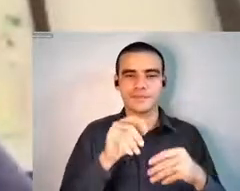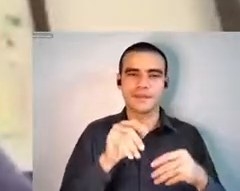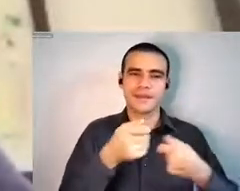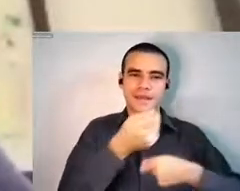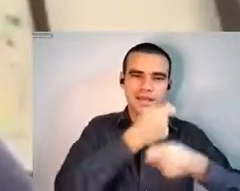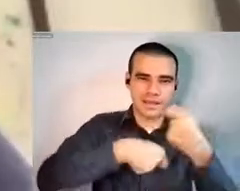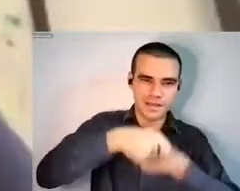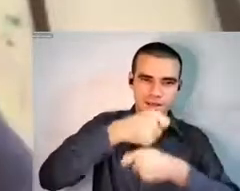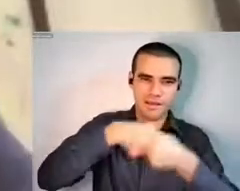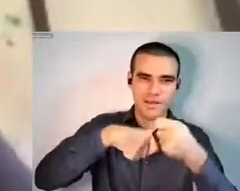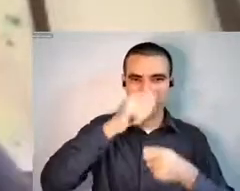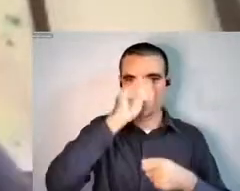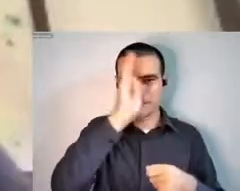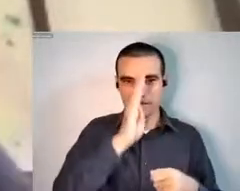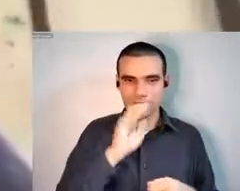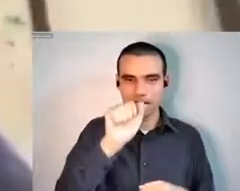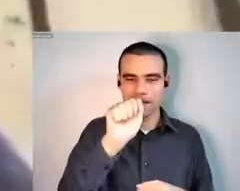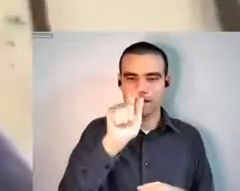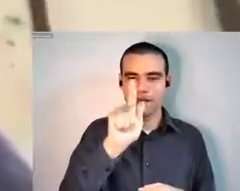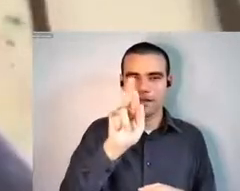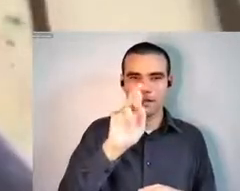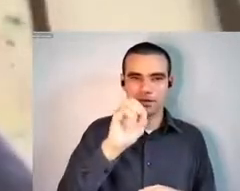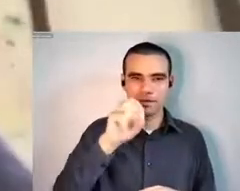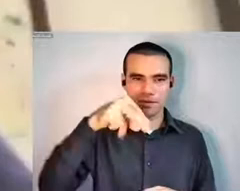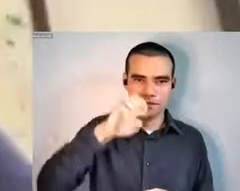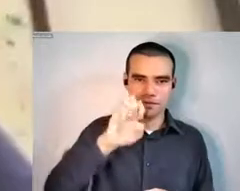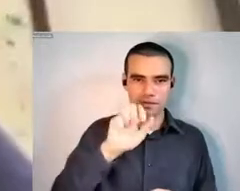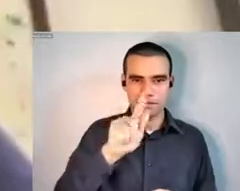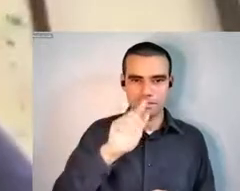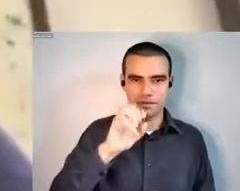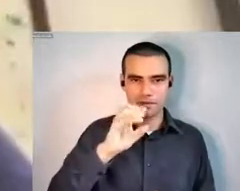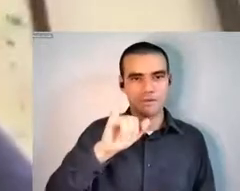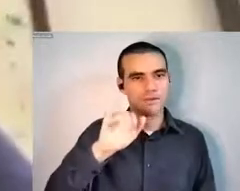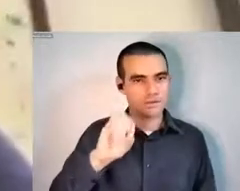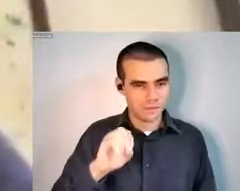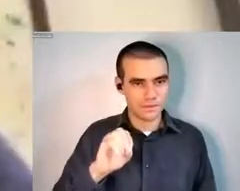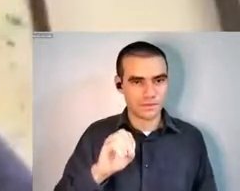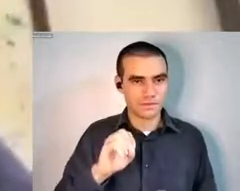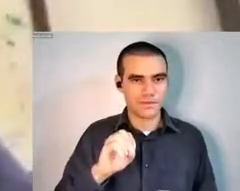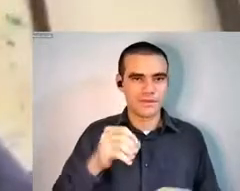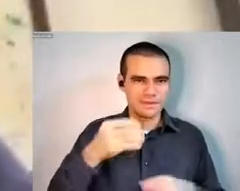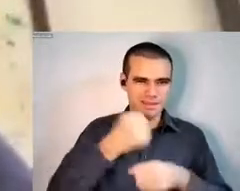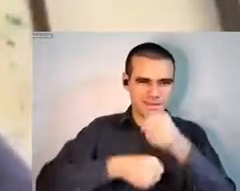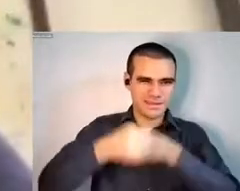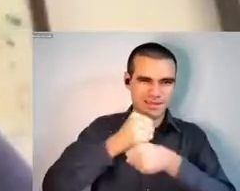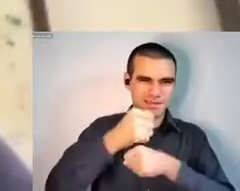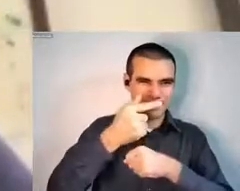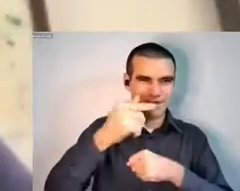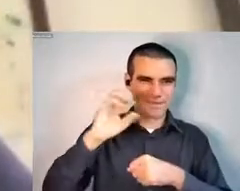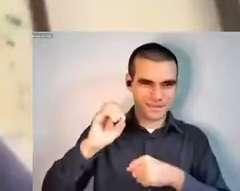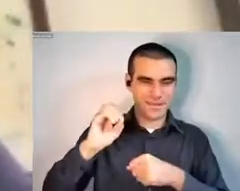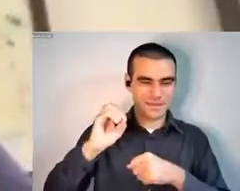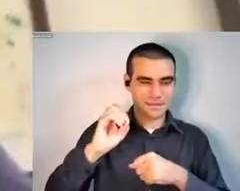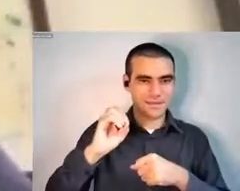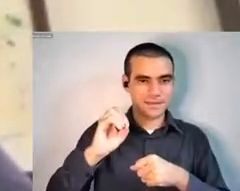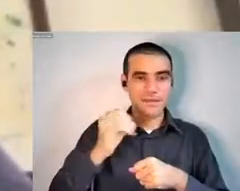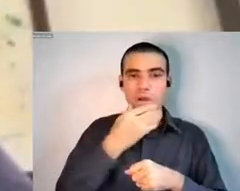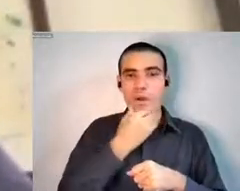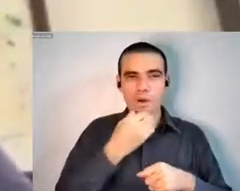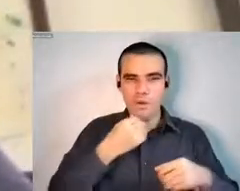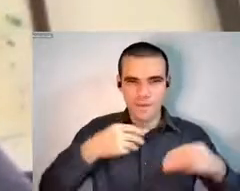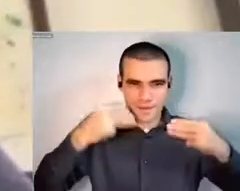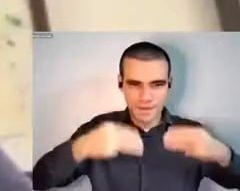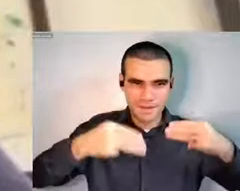the agribusiness in Brazil, who started in the 70s when the Ministry of Agriculture, Cine